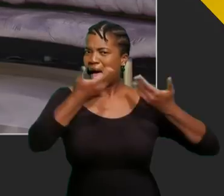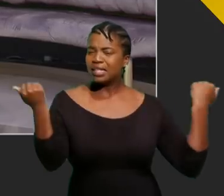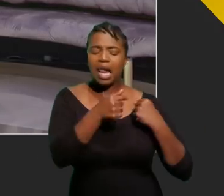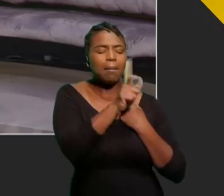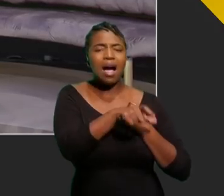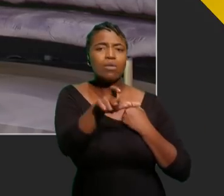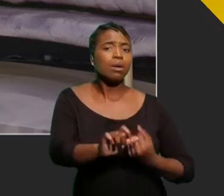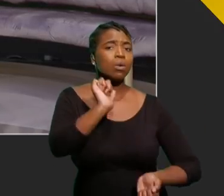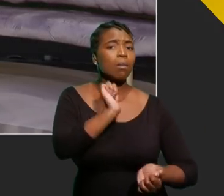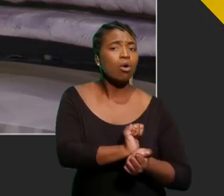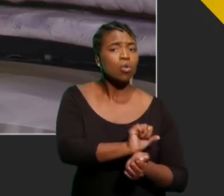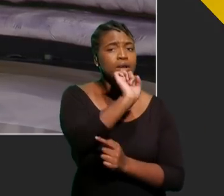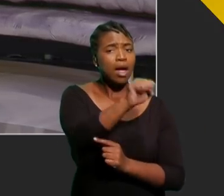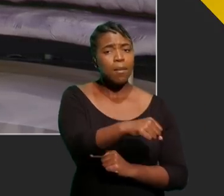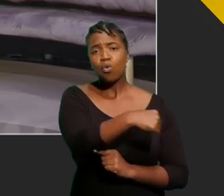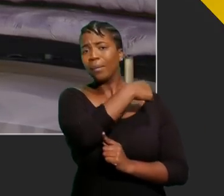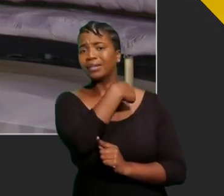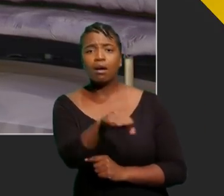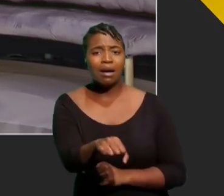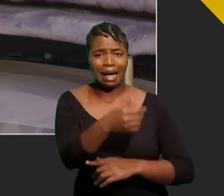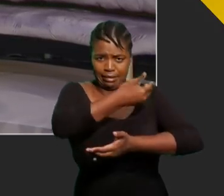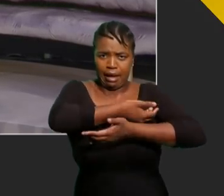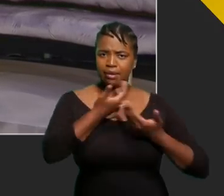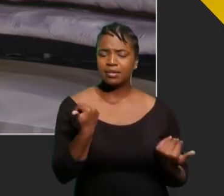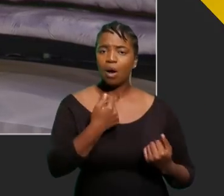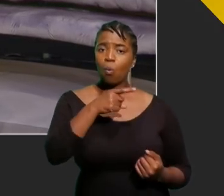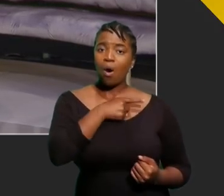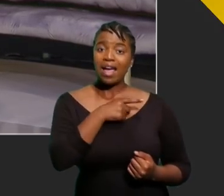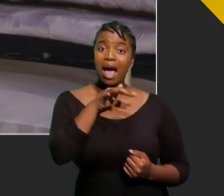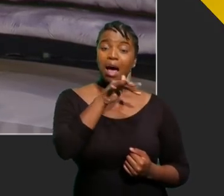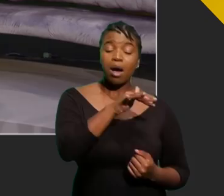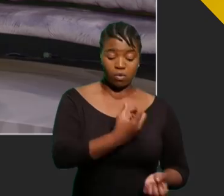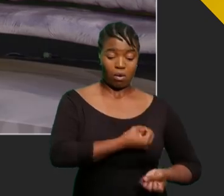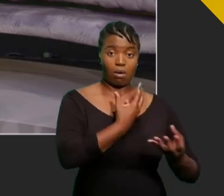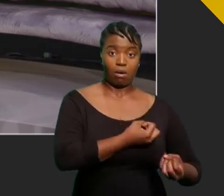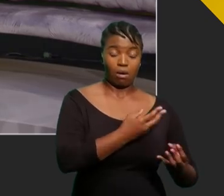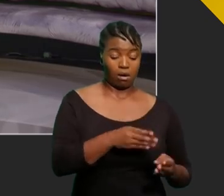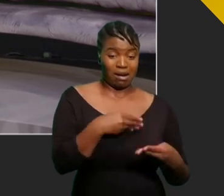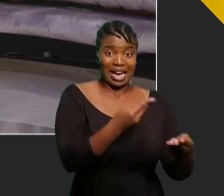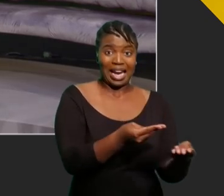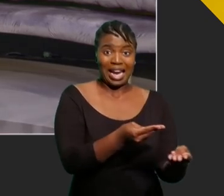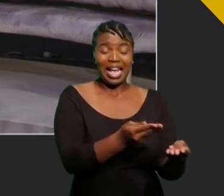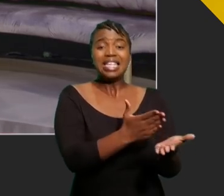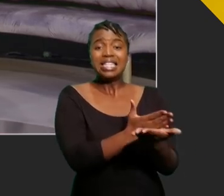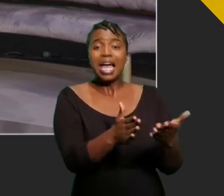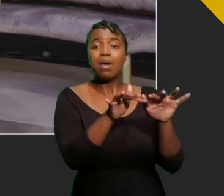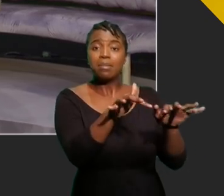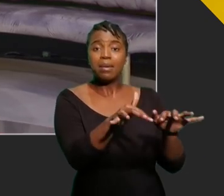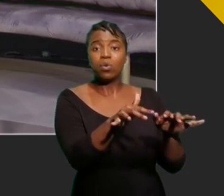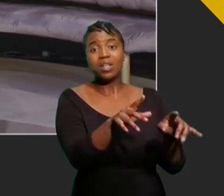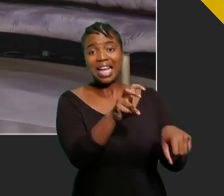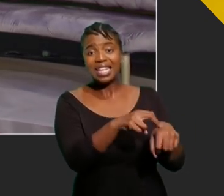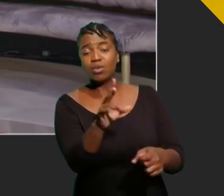recommendations are actually going to be affected, because the people that the recommendations have been given to are the